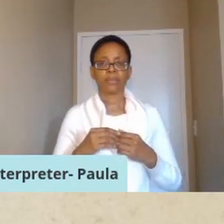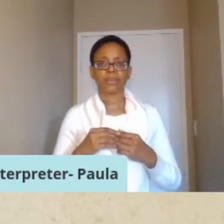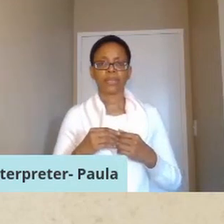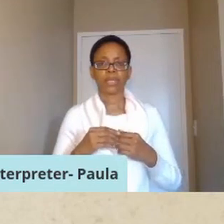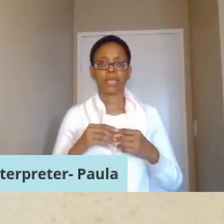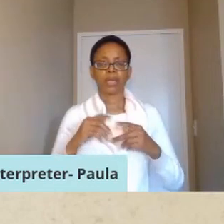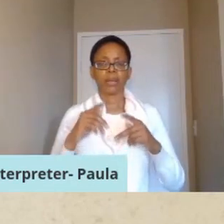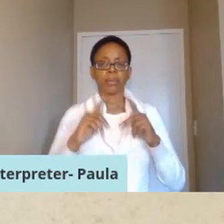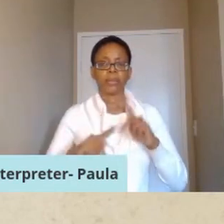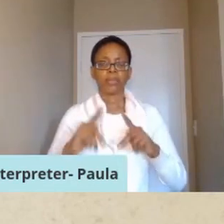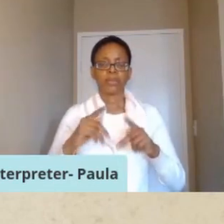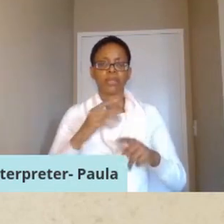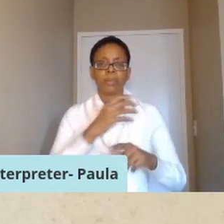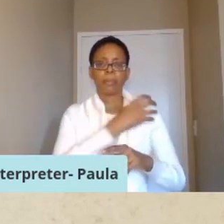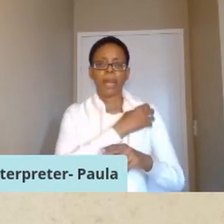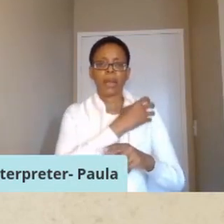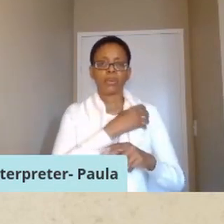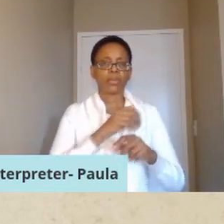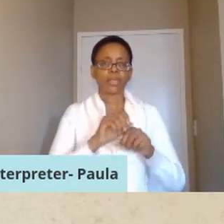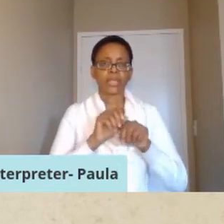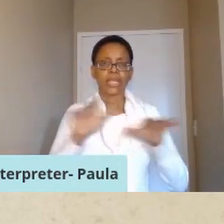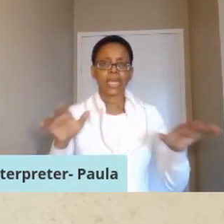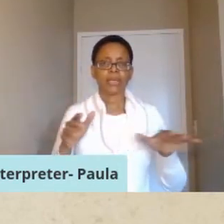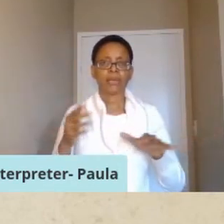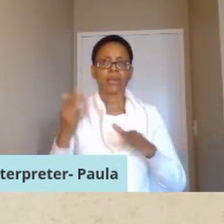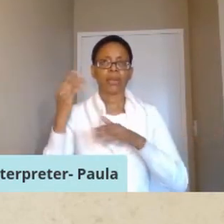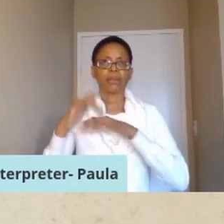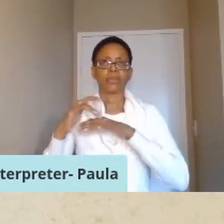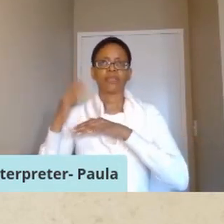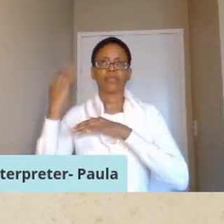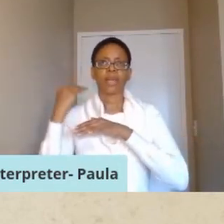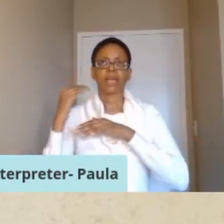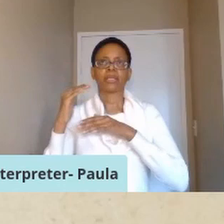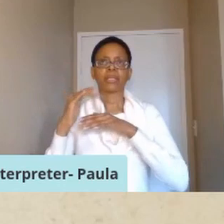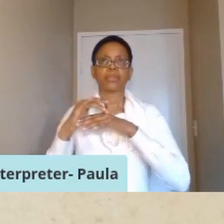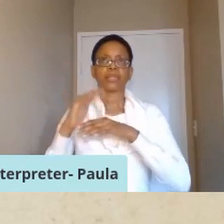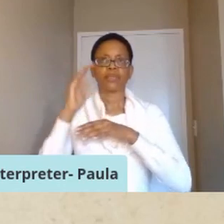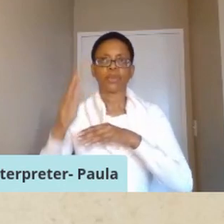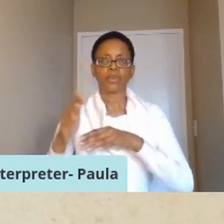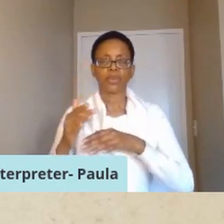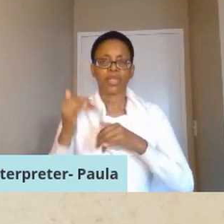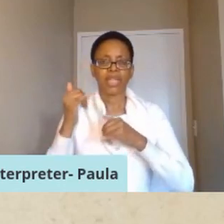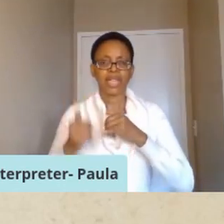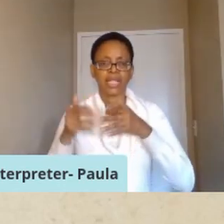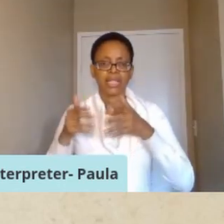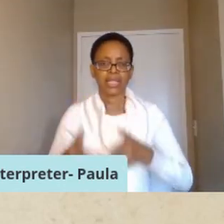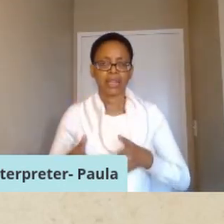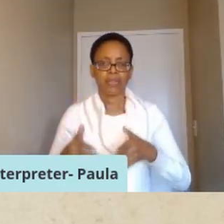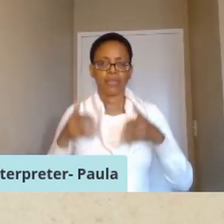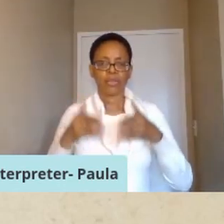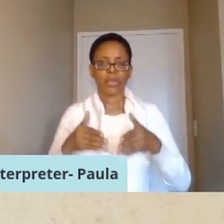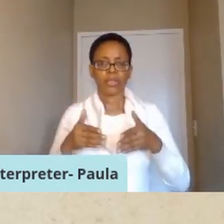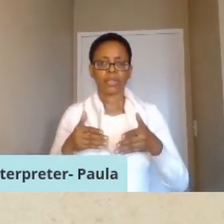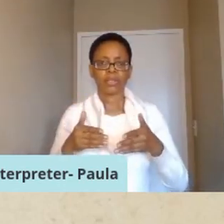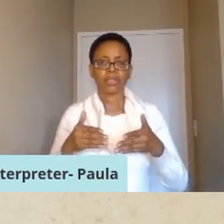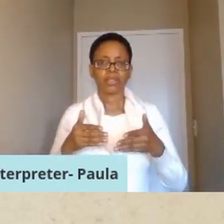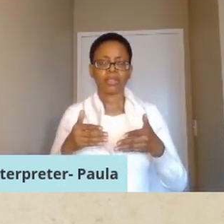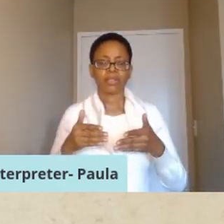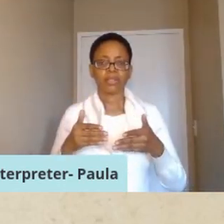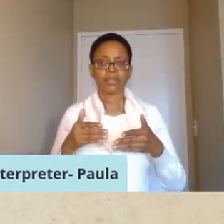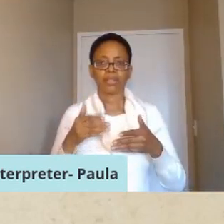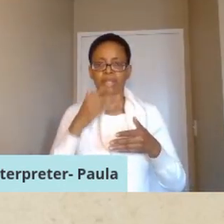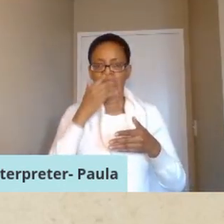patience to the past and the future and live less for the present. So God provides sufficient power